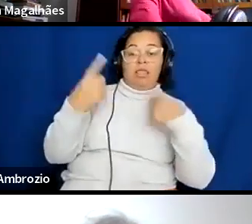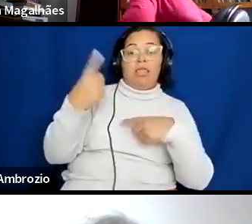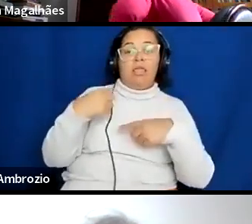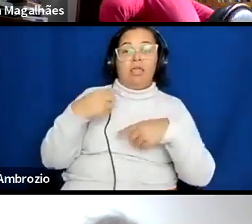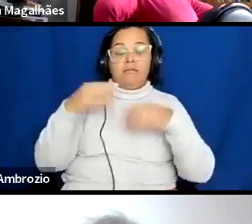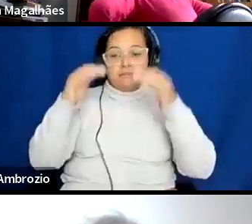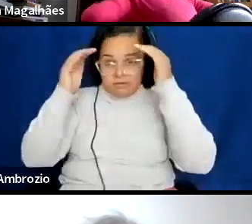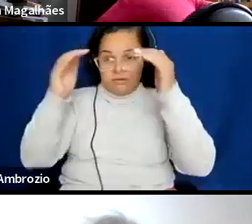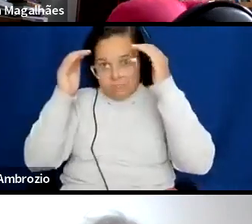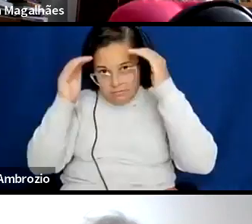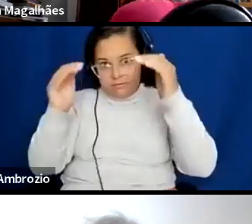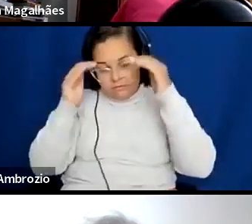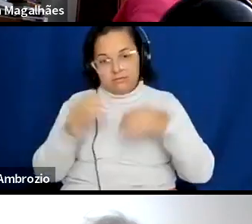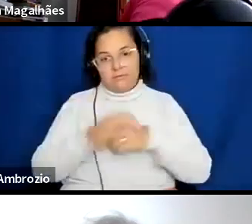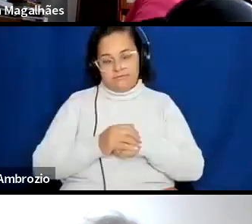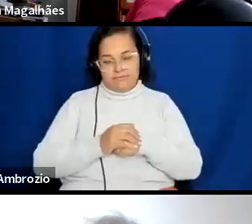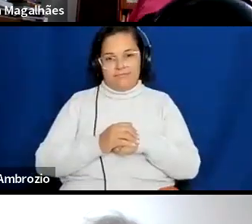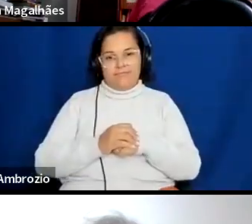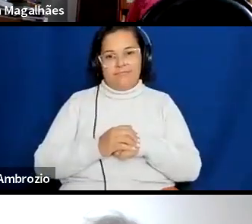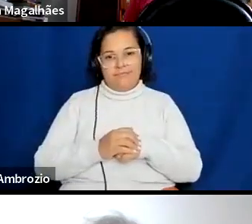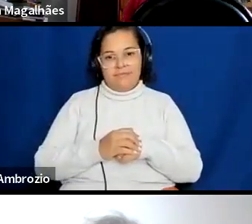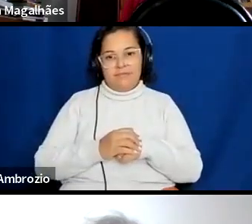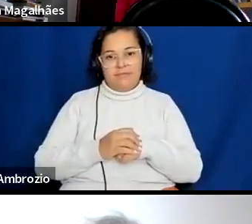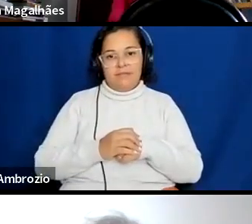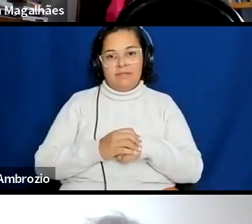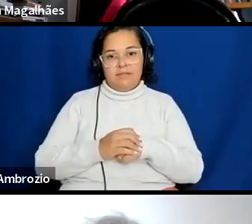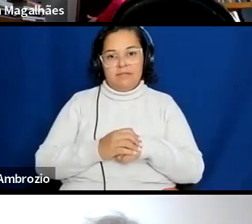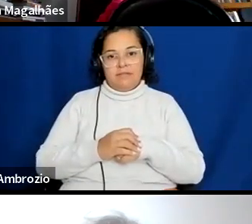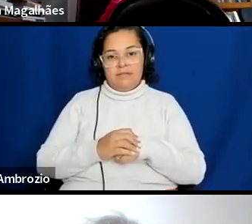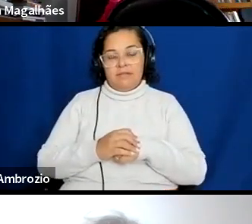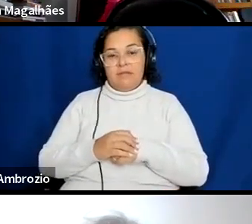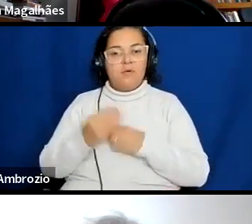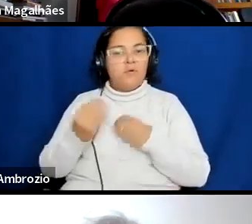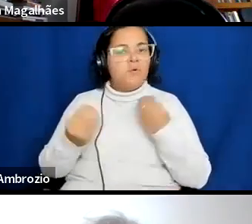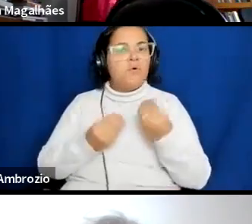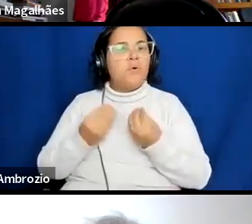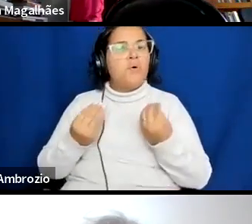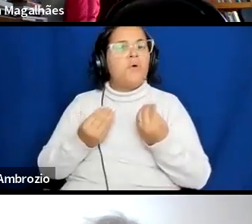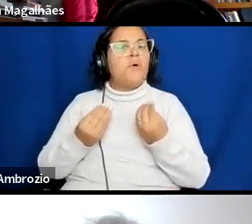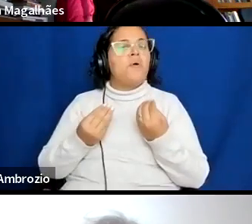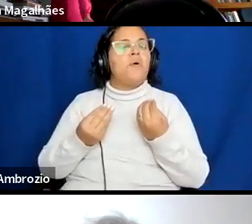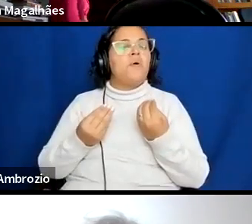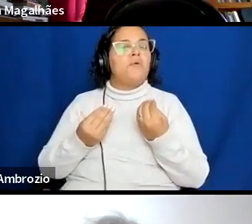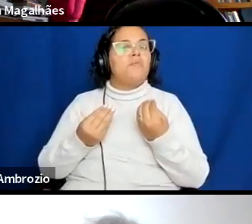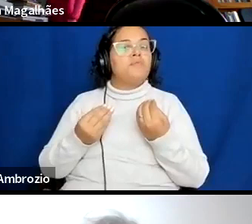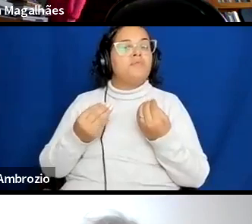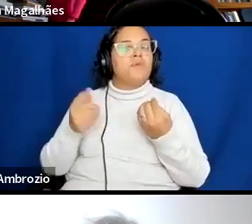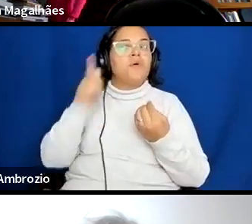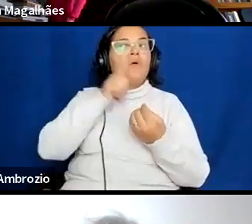how we are to change that and to transform that